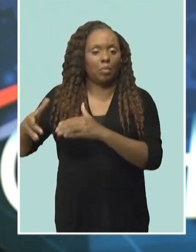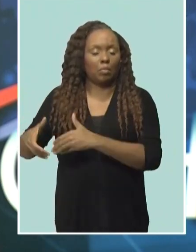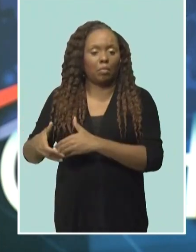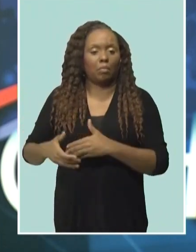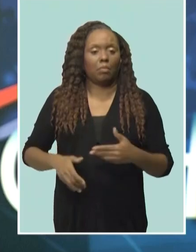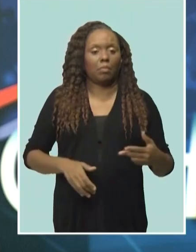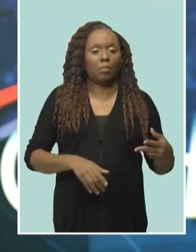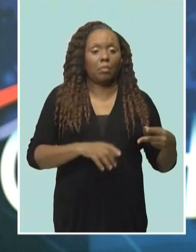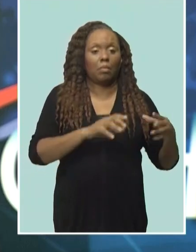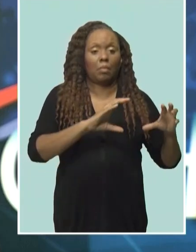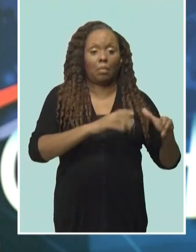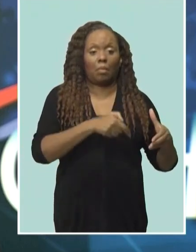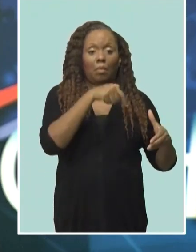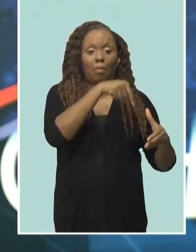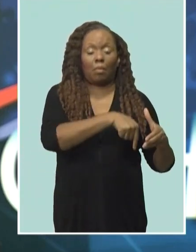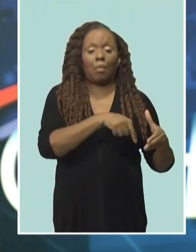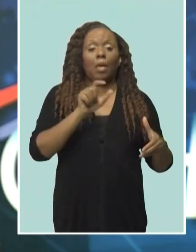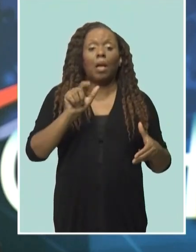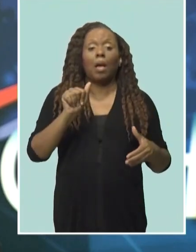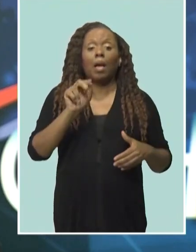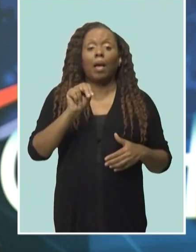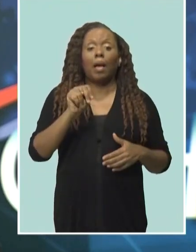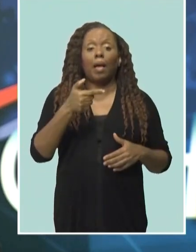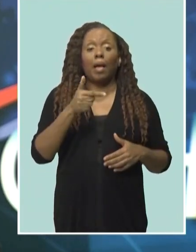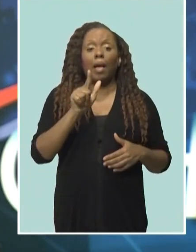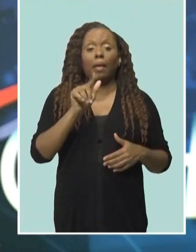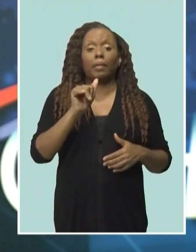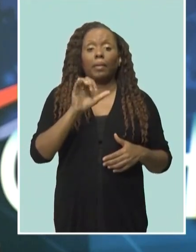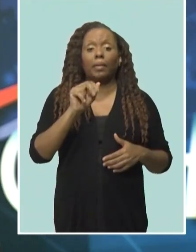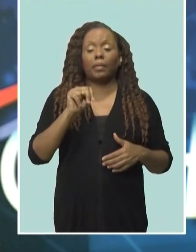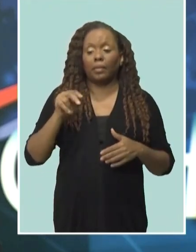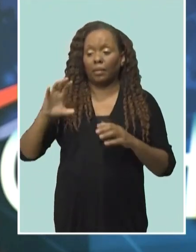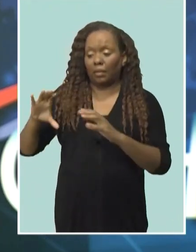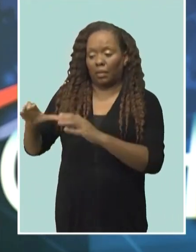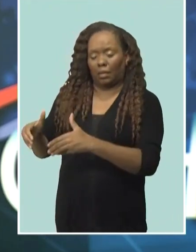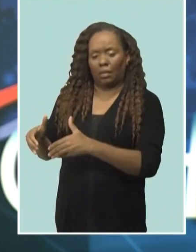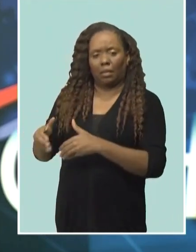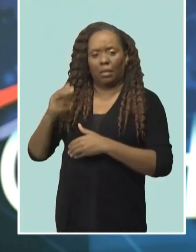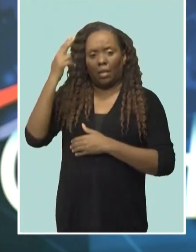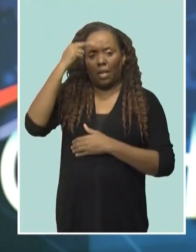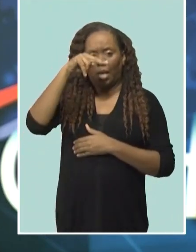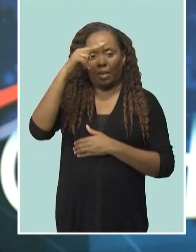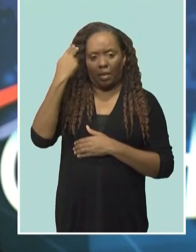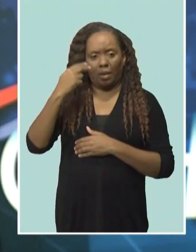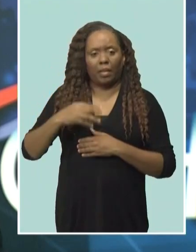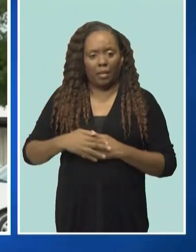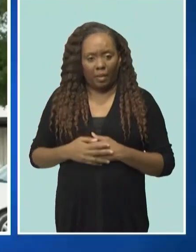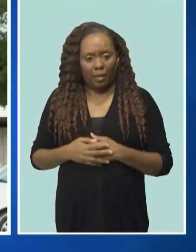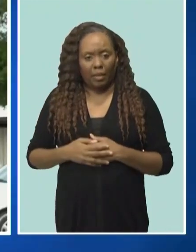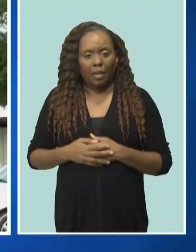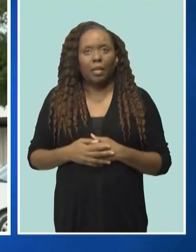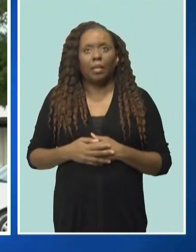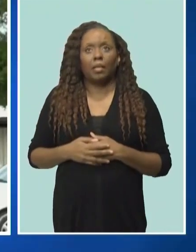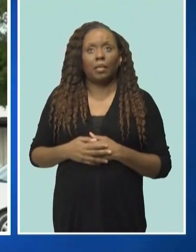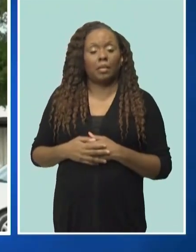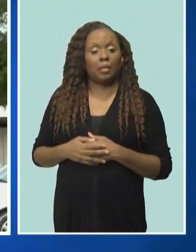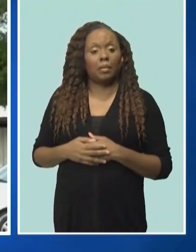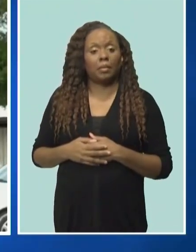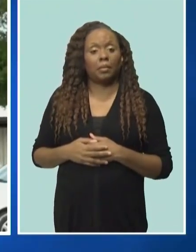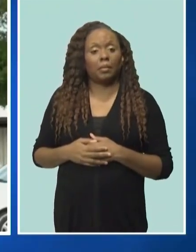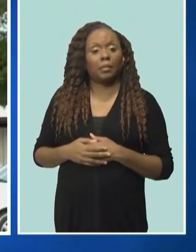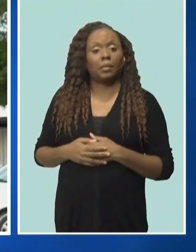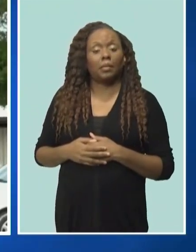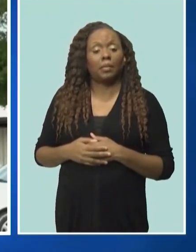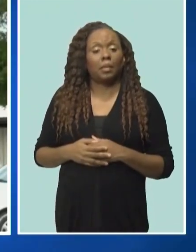leaders plan to roll out various programs to combat the surge in crime. Anglican Bishop Michael Maxwell and his Catholic counterpart